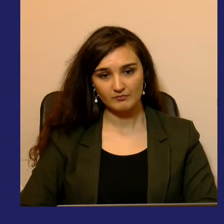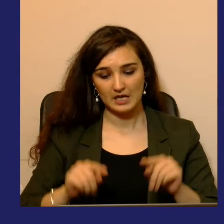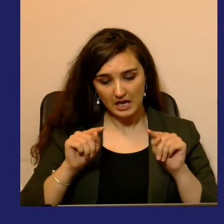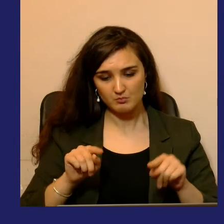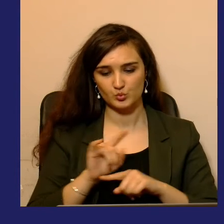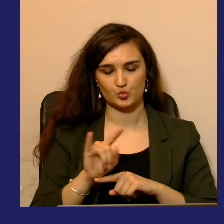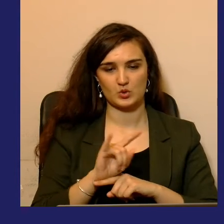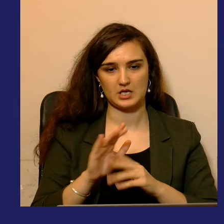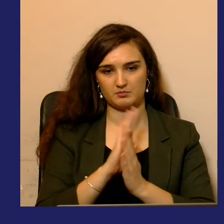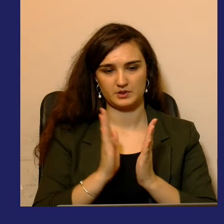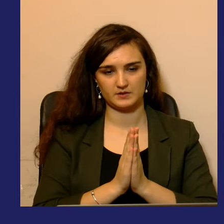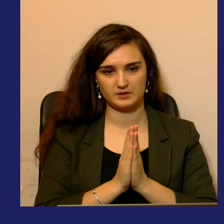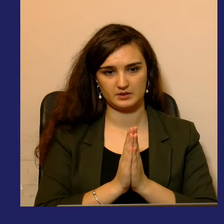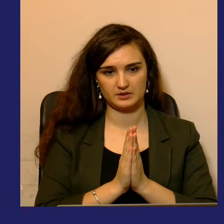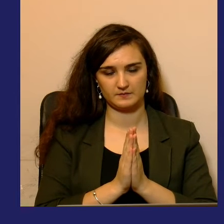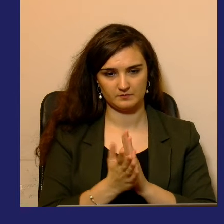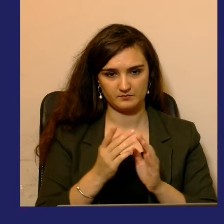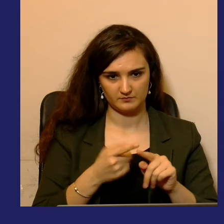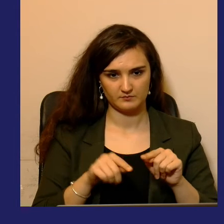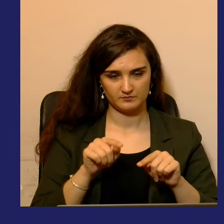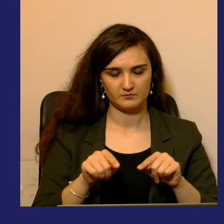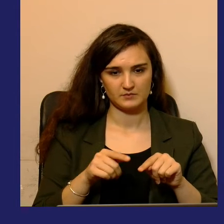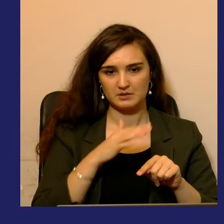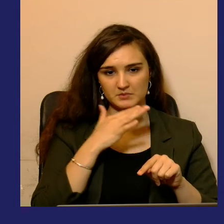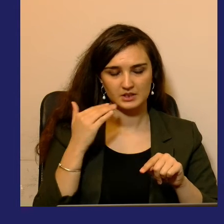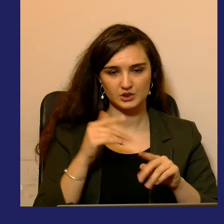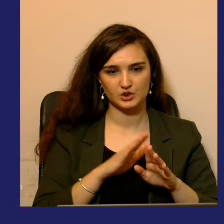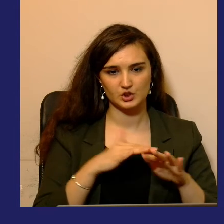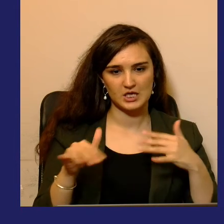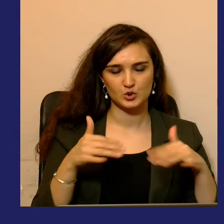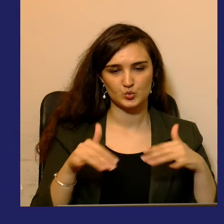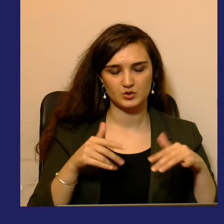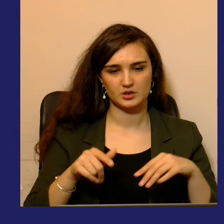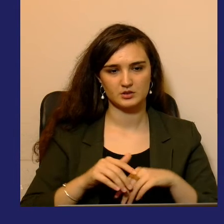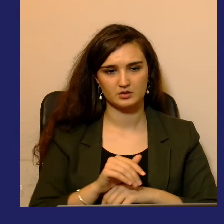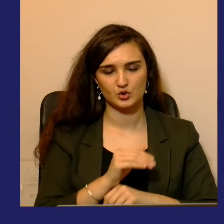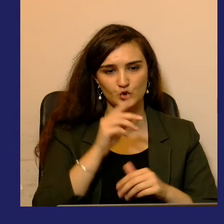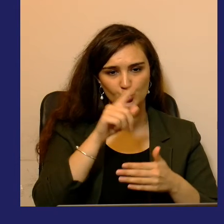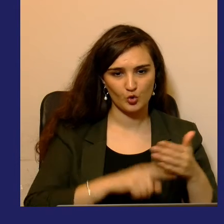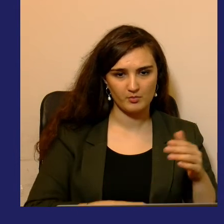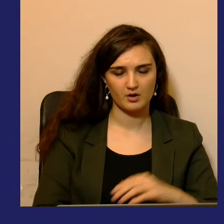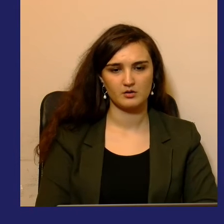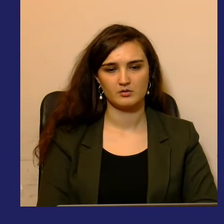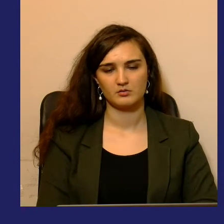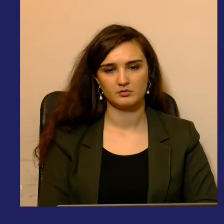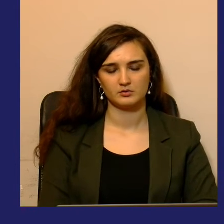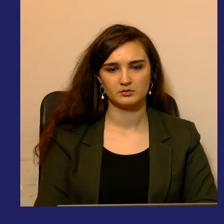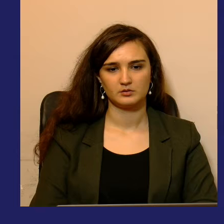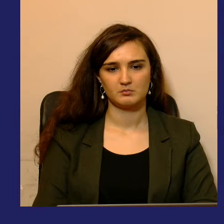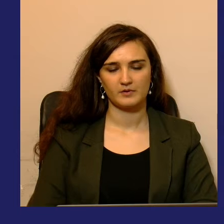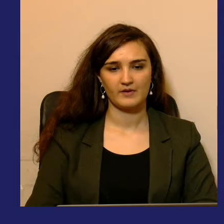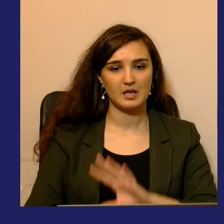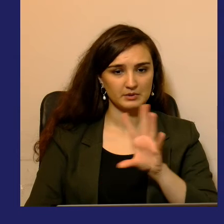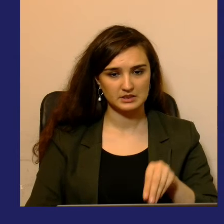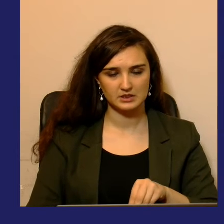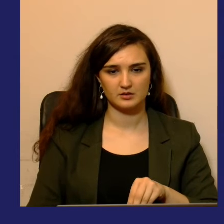authority that they built themselves to monitor and police themselves. Mexico was a